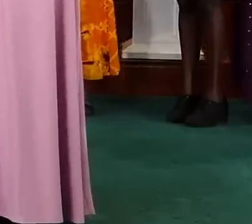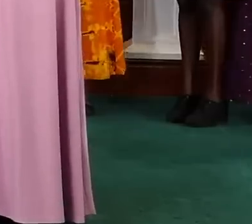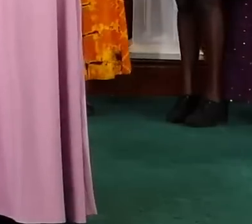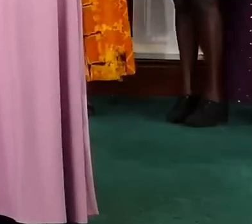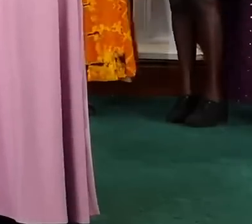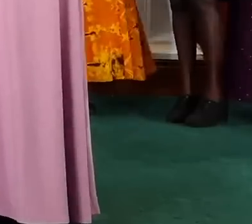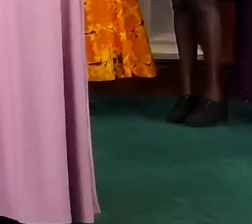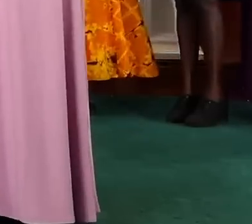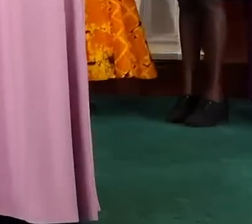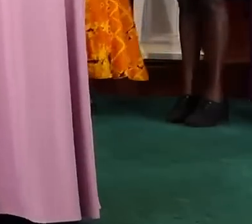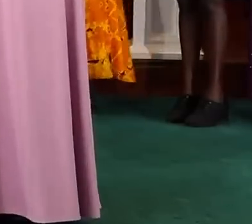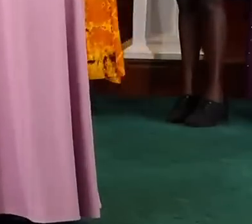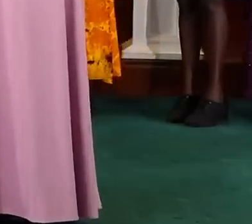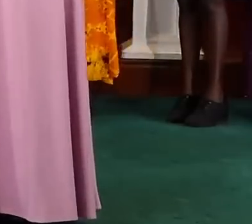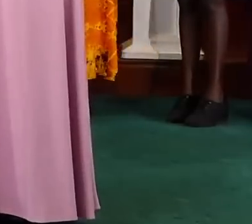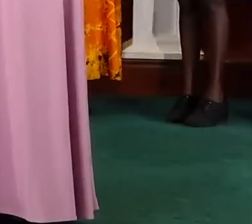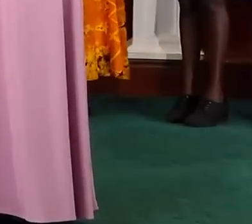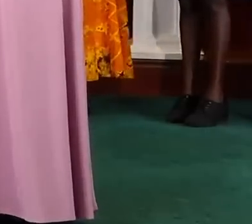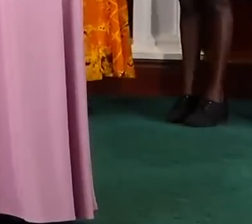One verse away.